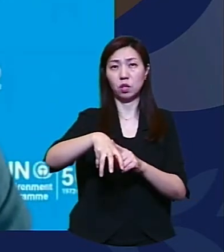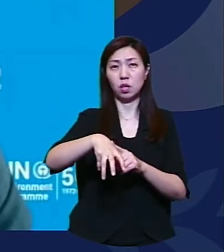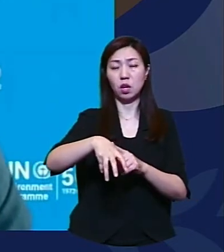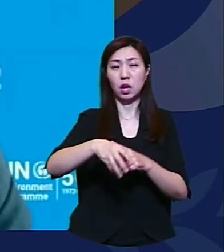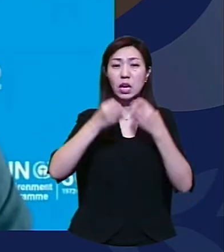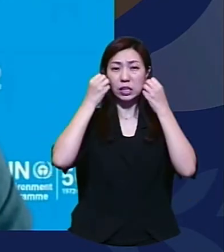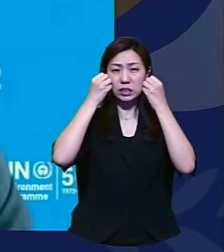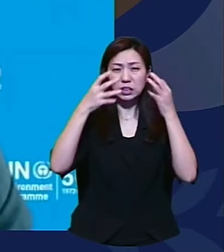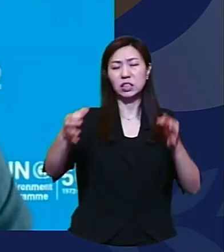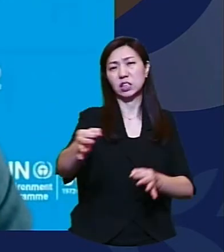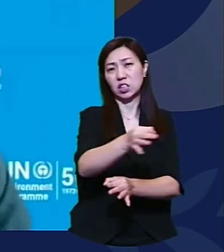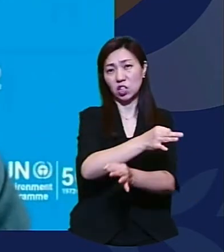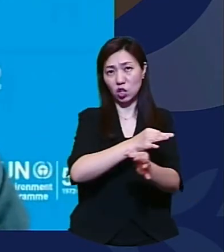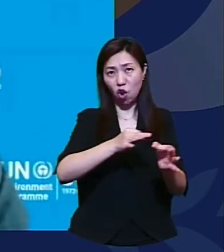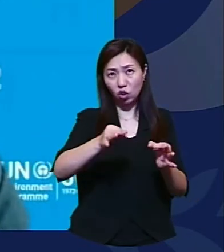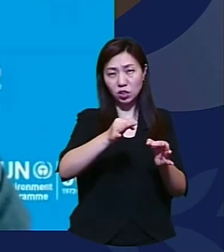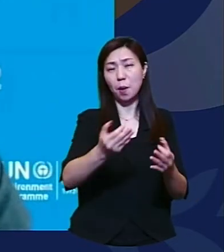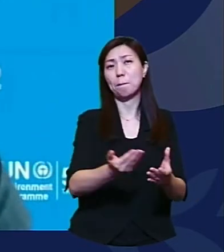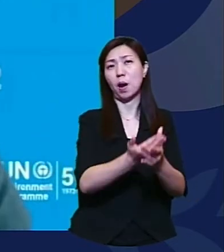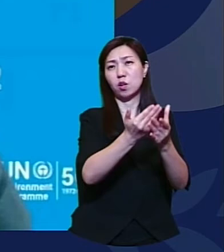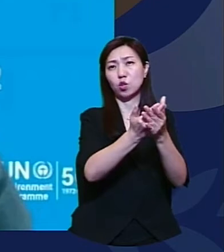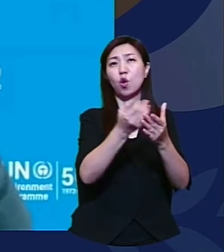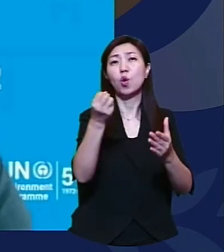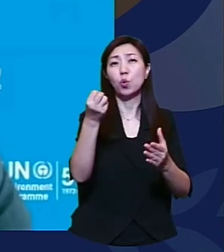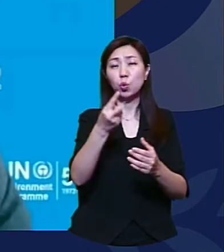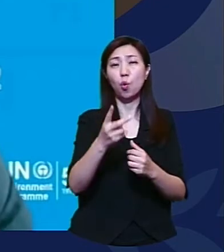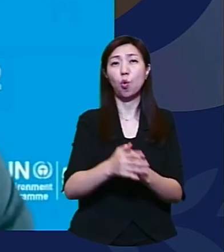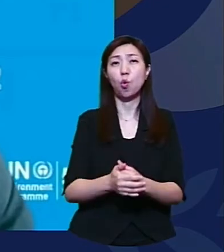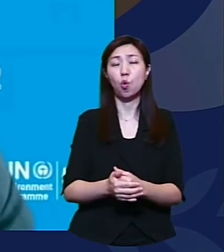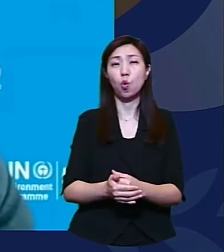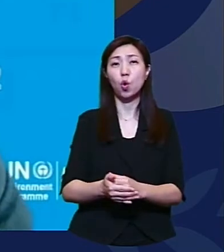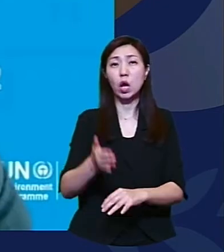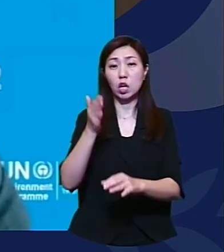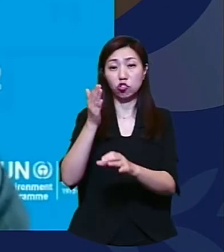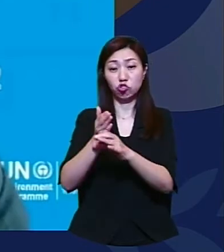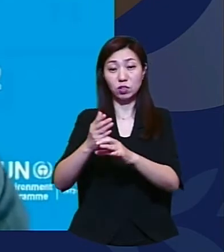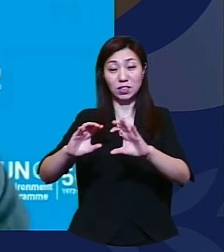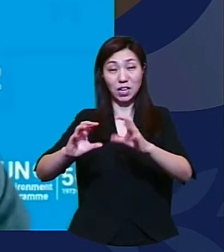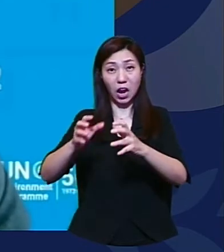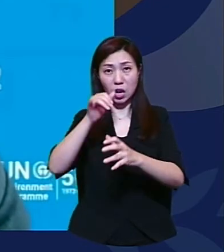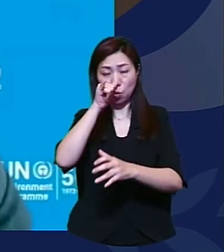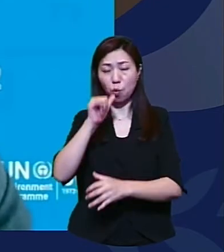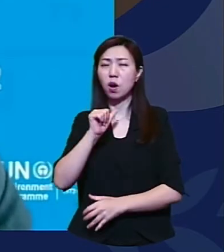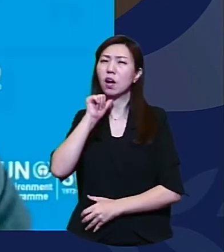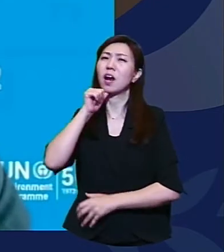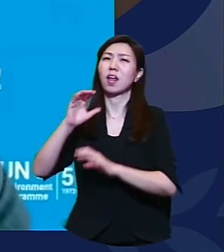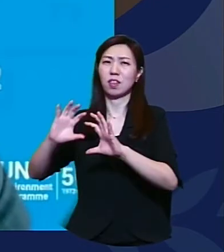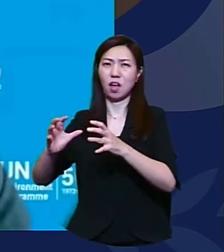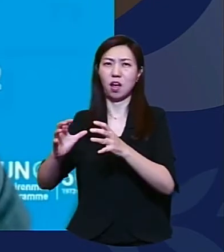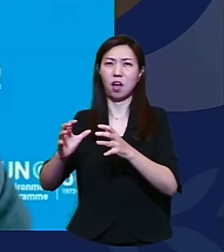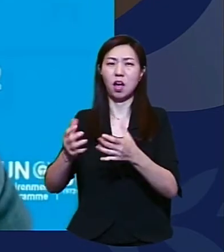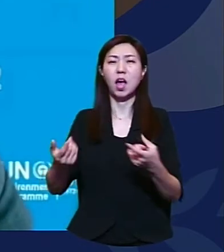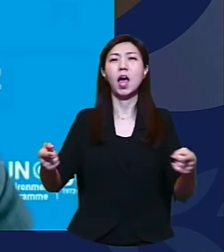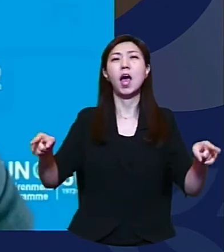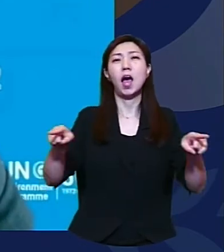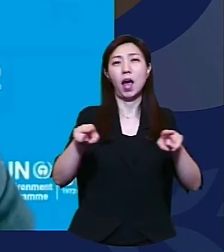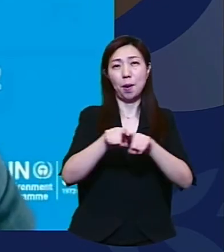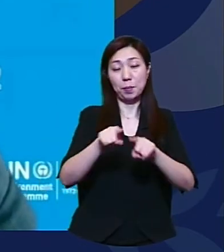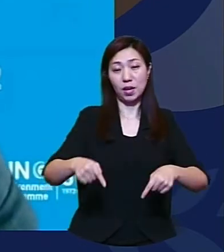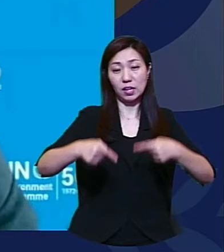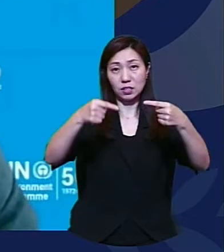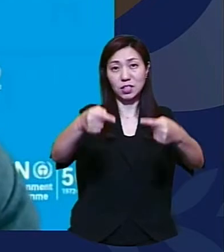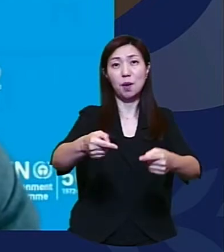low income countries. For the most part, I'm trying to generalize here, a lot